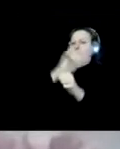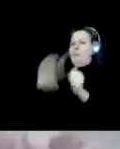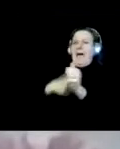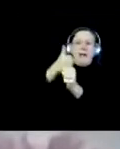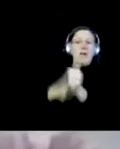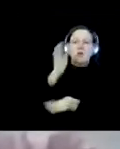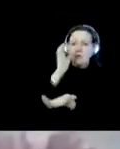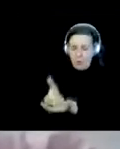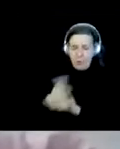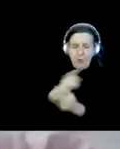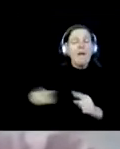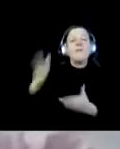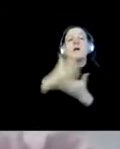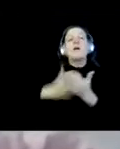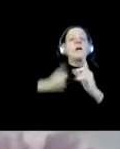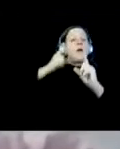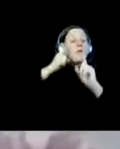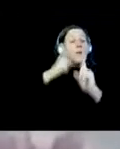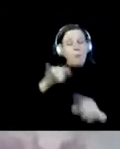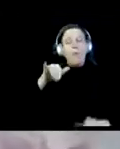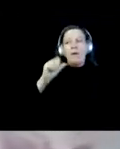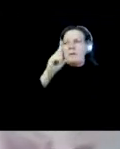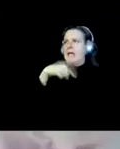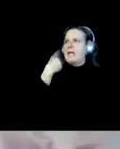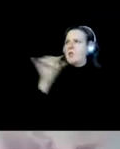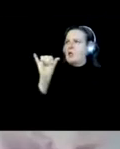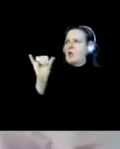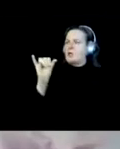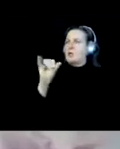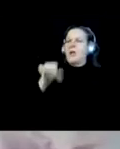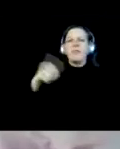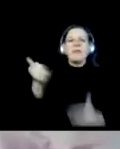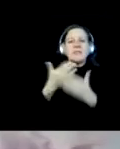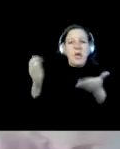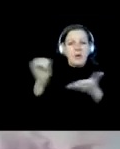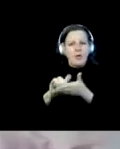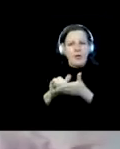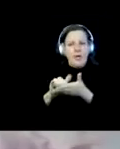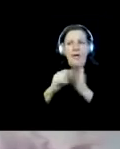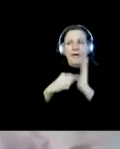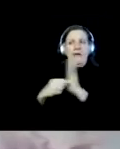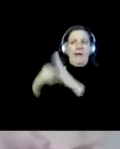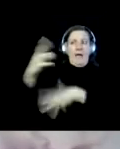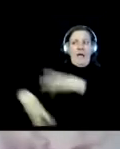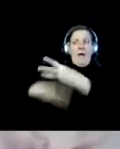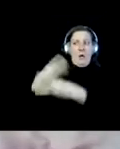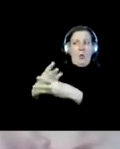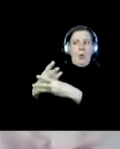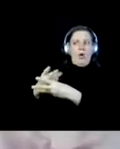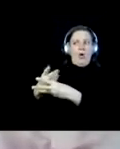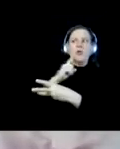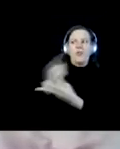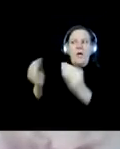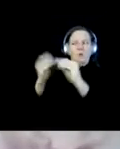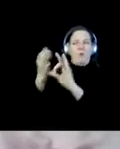point is that it looks like this kind of other thing that exists in a world that might be more simplified. Like often they look like